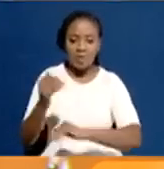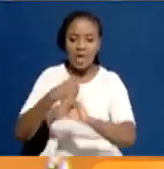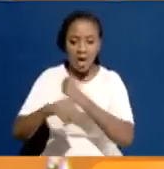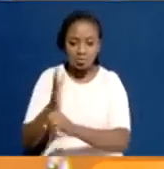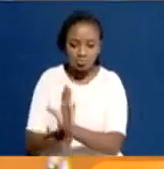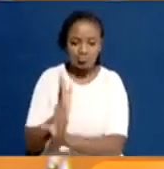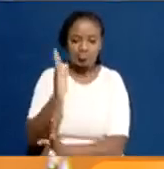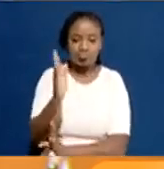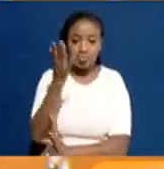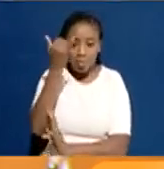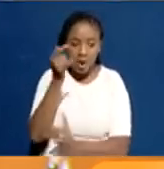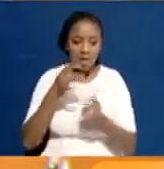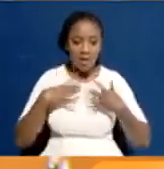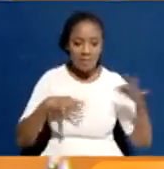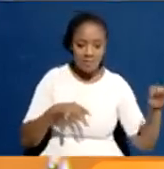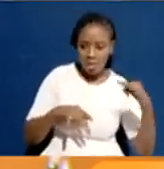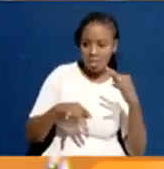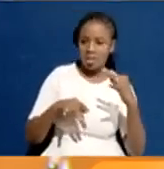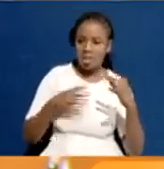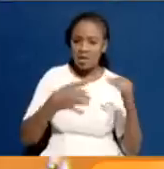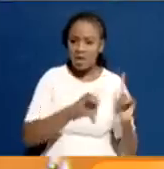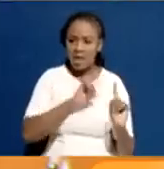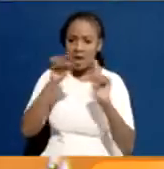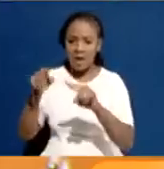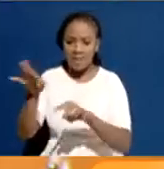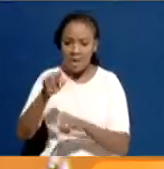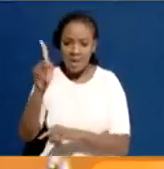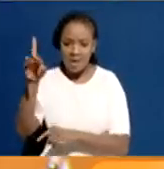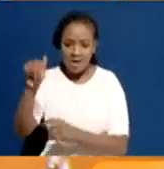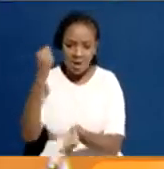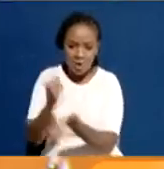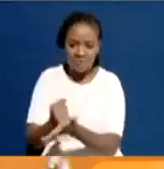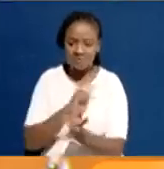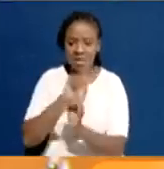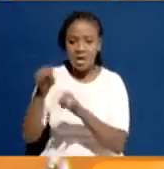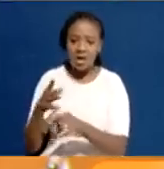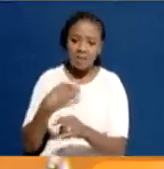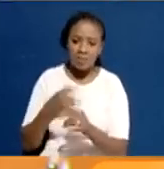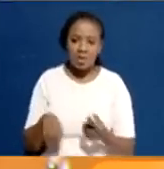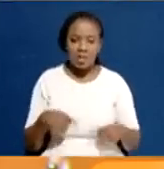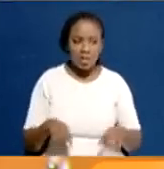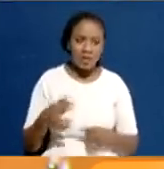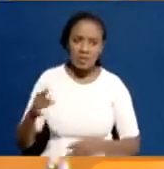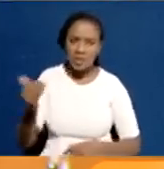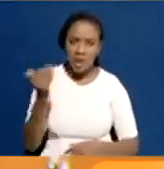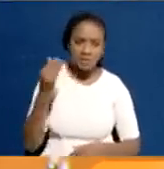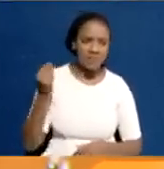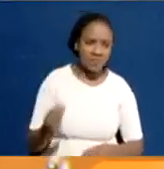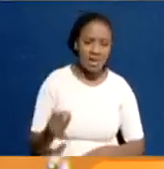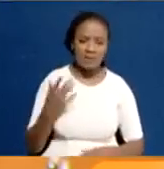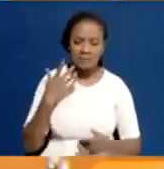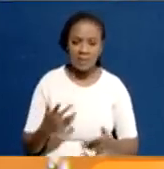that when people come to Times Tower, they don't come here trembling. They come here looking forward